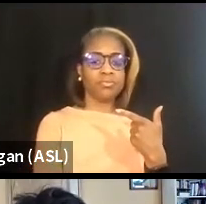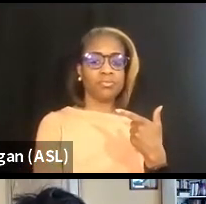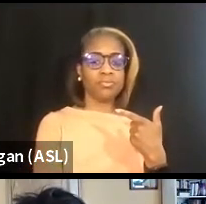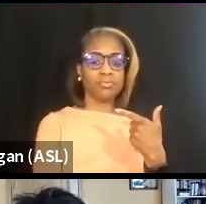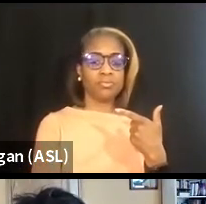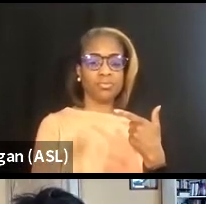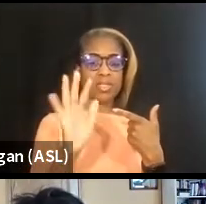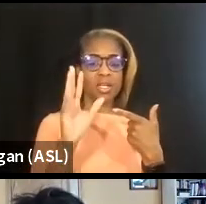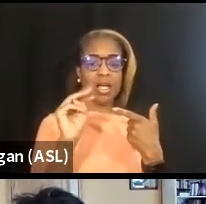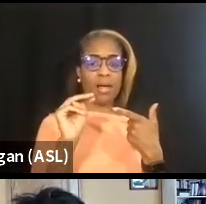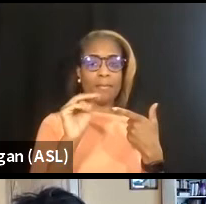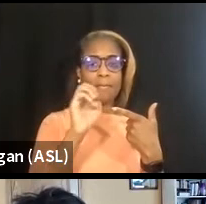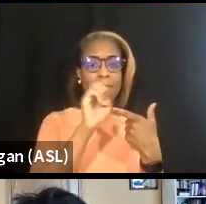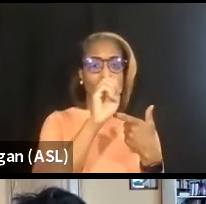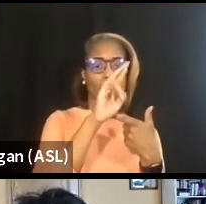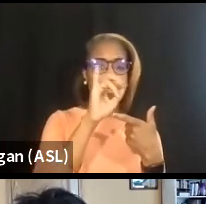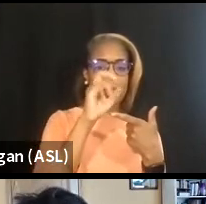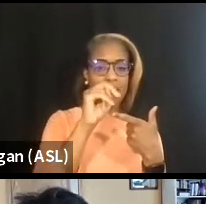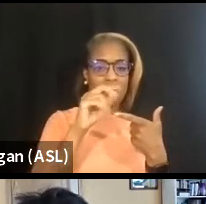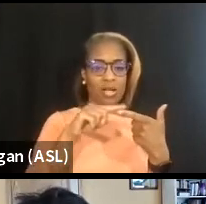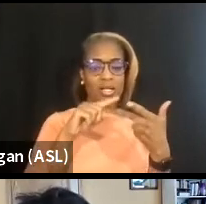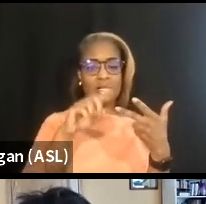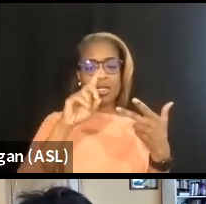Aaron and Dustin.